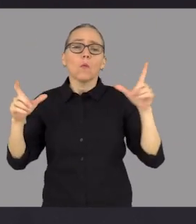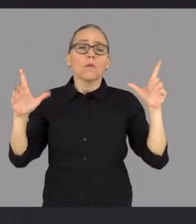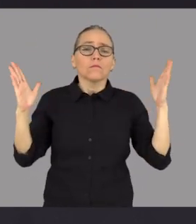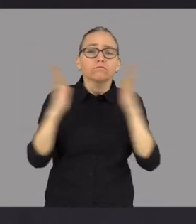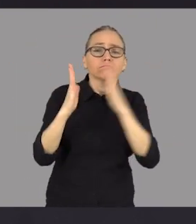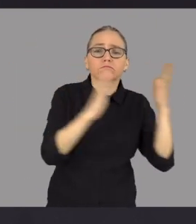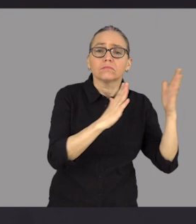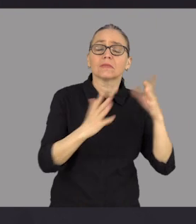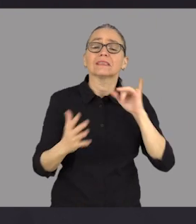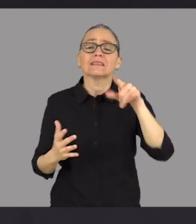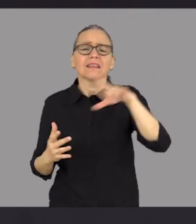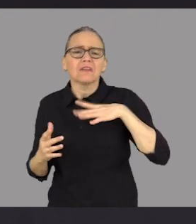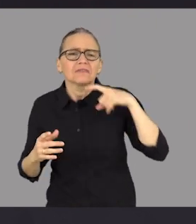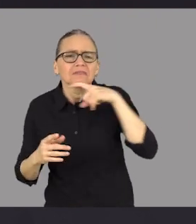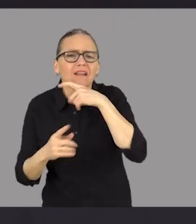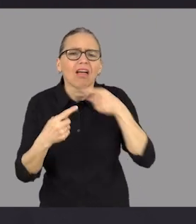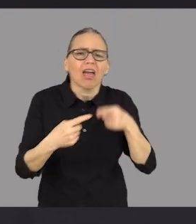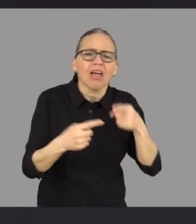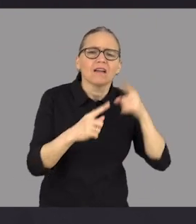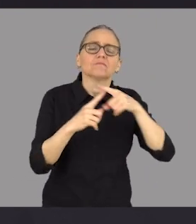corner of your screen.